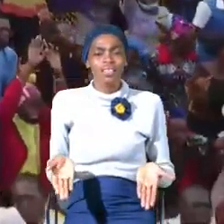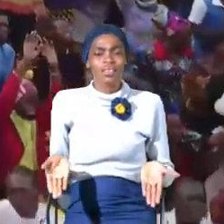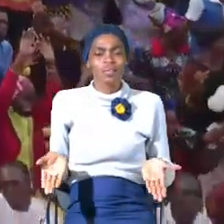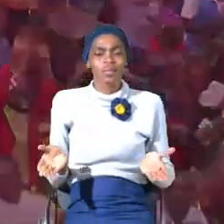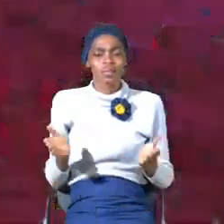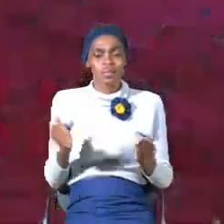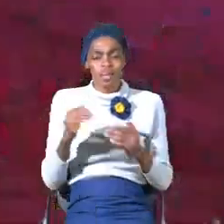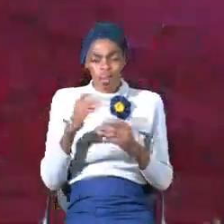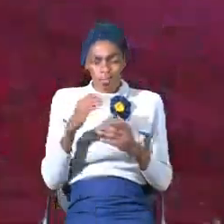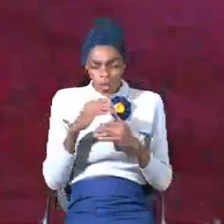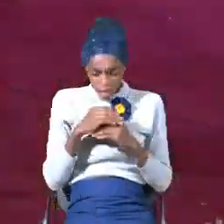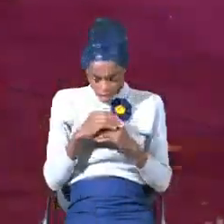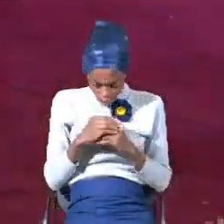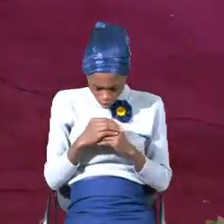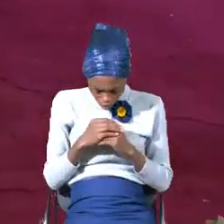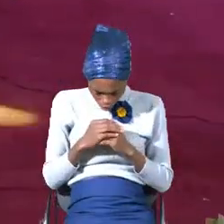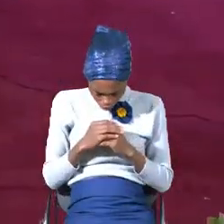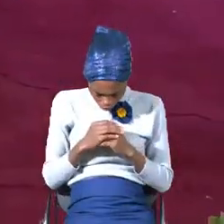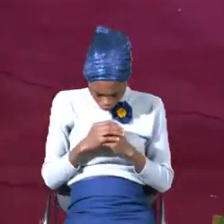Bow me down.